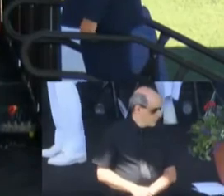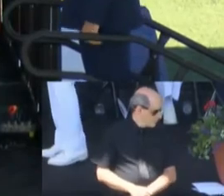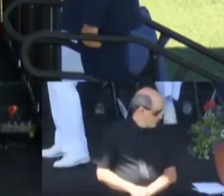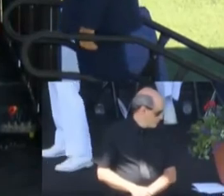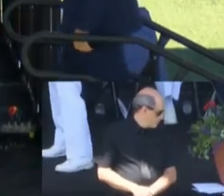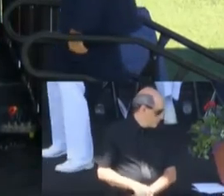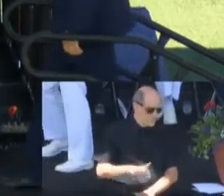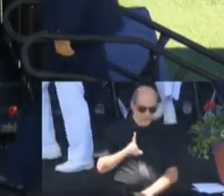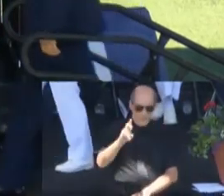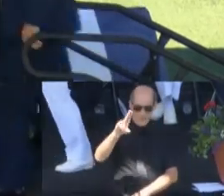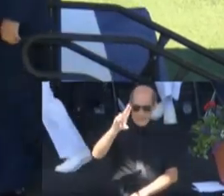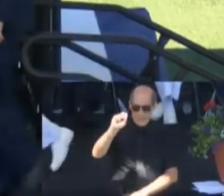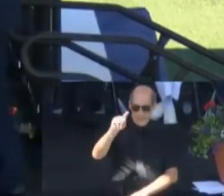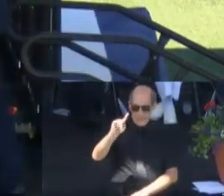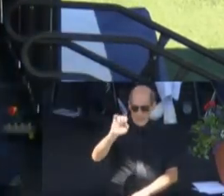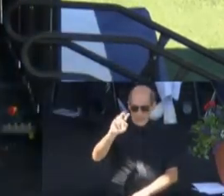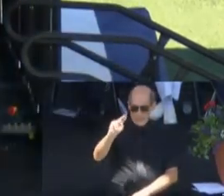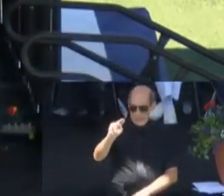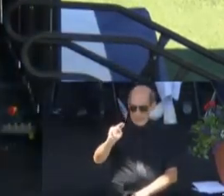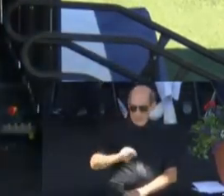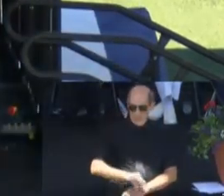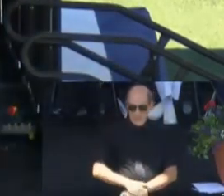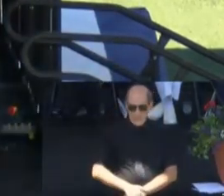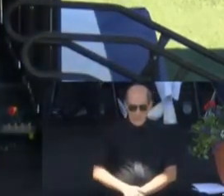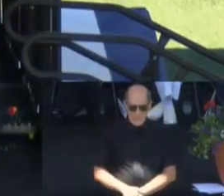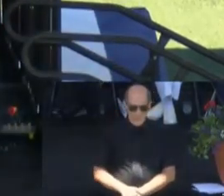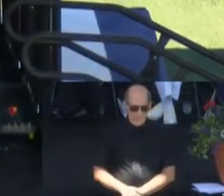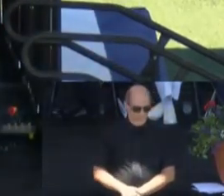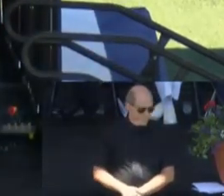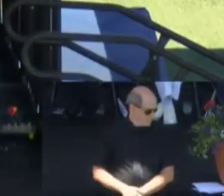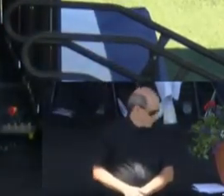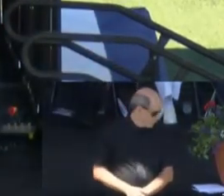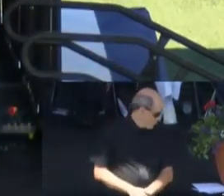Dustin Connor Eckelby.